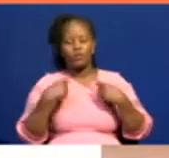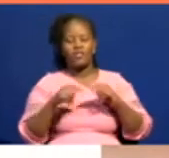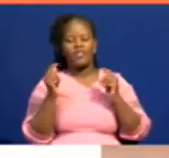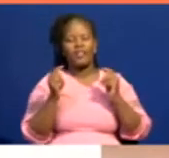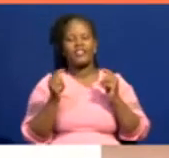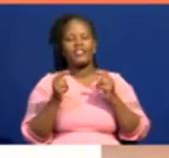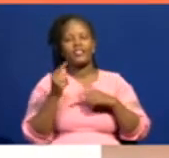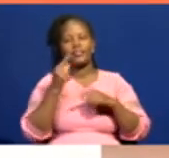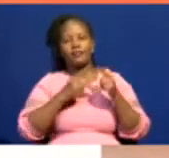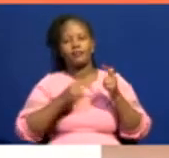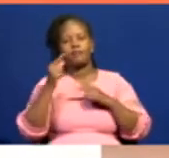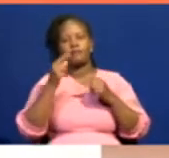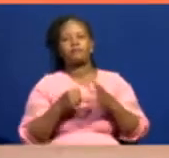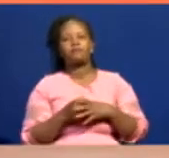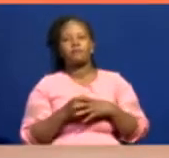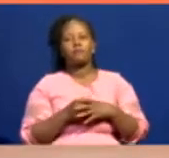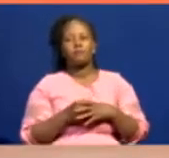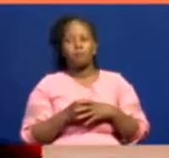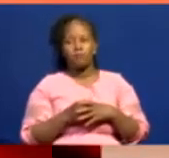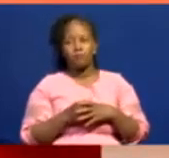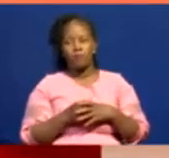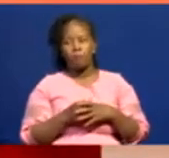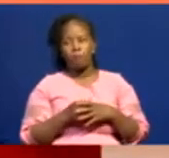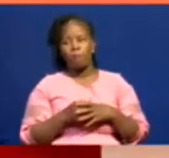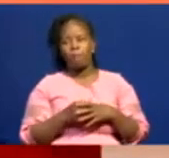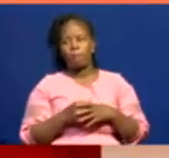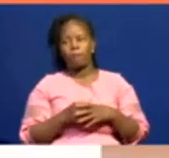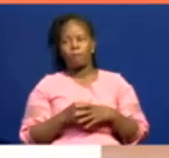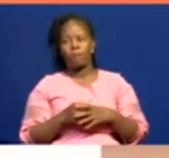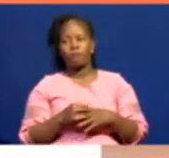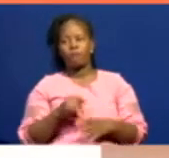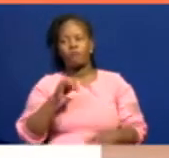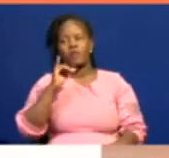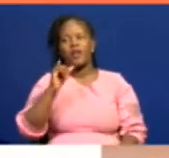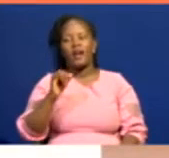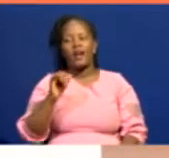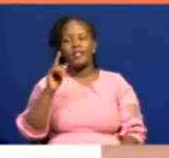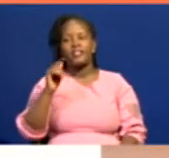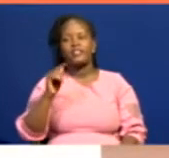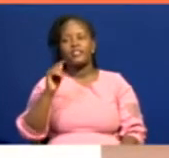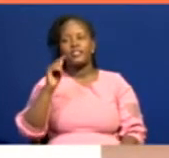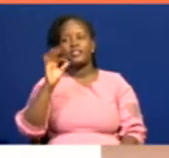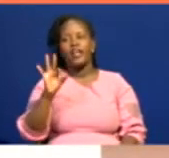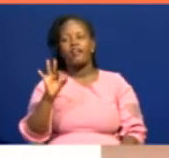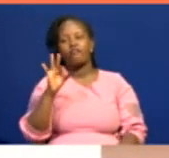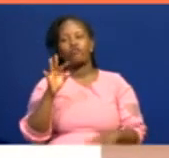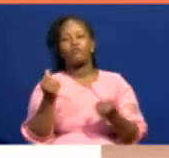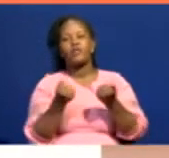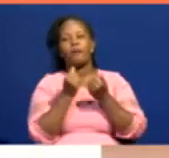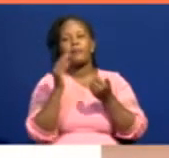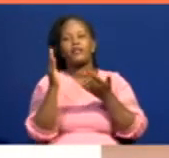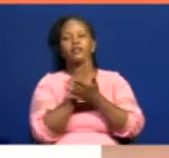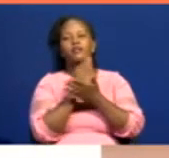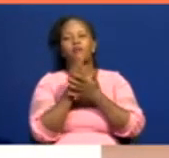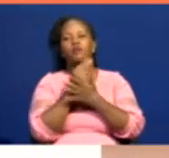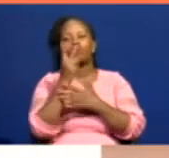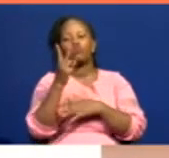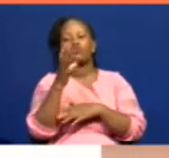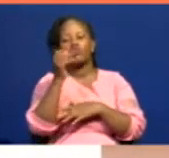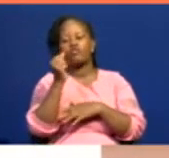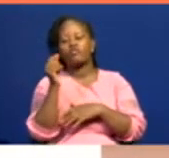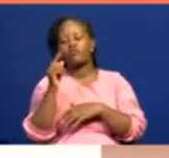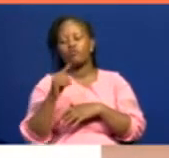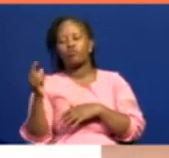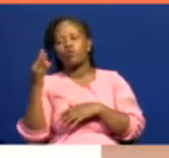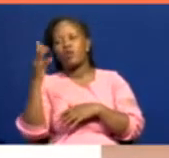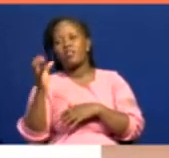title. To tennis now, where ITF UNIQLO Wheelchair Tennis Tour will be held between the 25th and 30th of this month at the Nairobi Club.